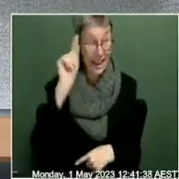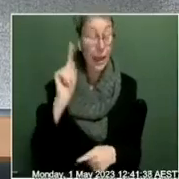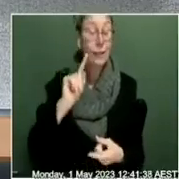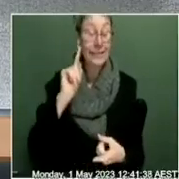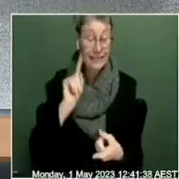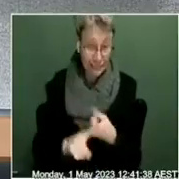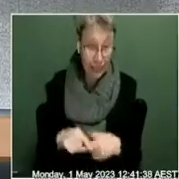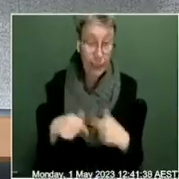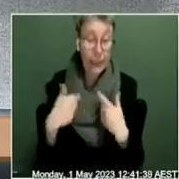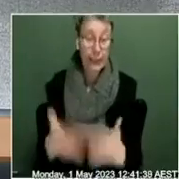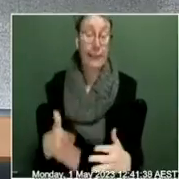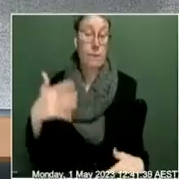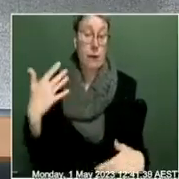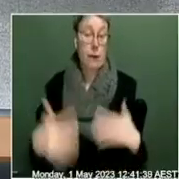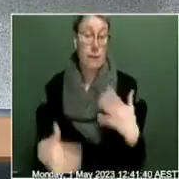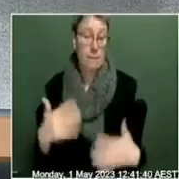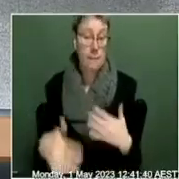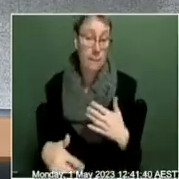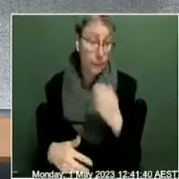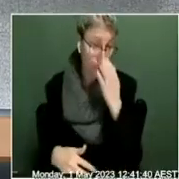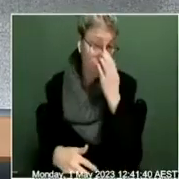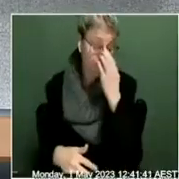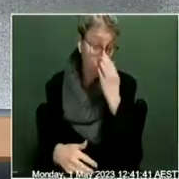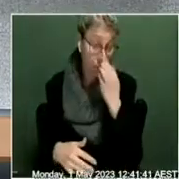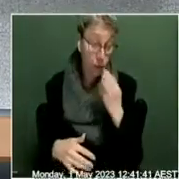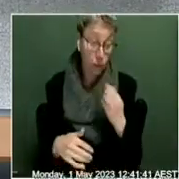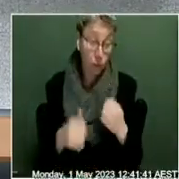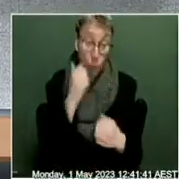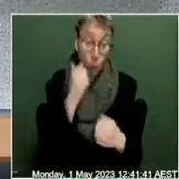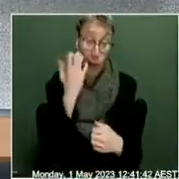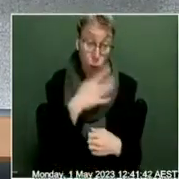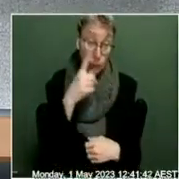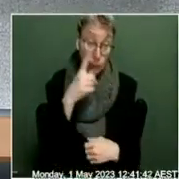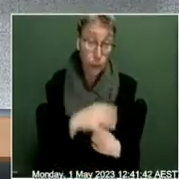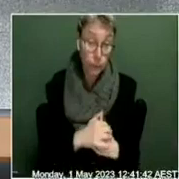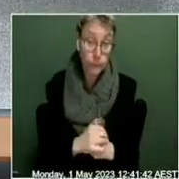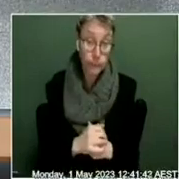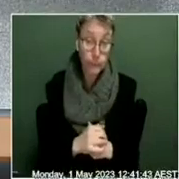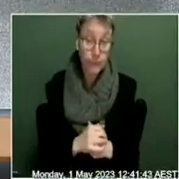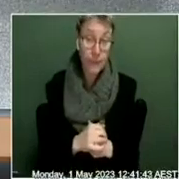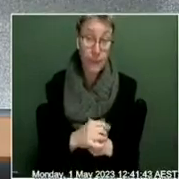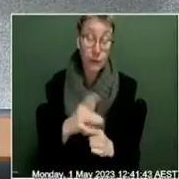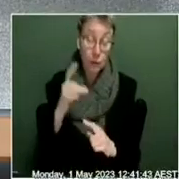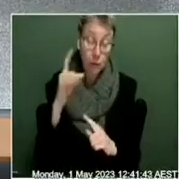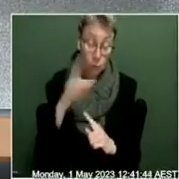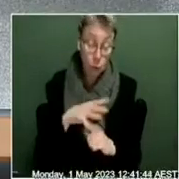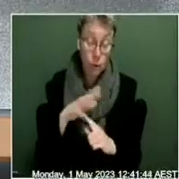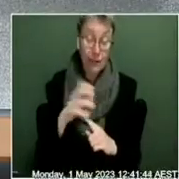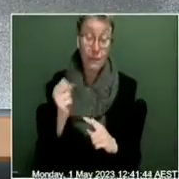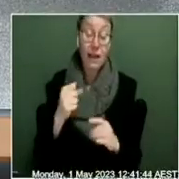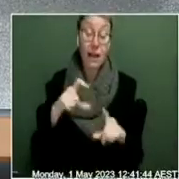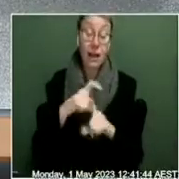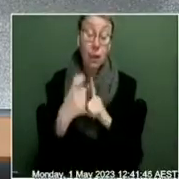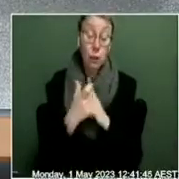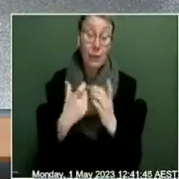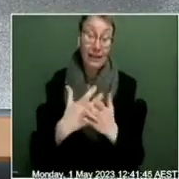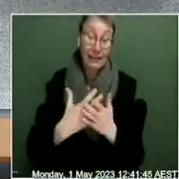wellbeing system and supporting social and emotional wellbeing is an important part of